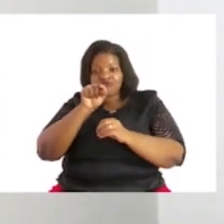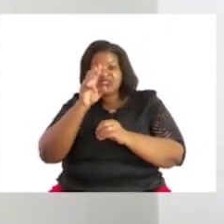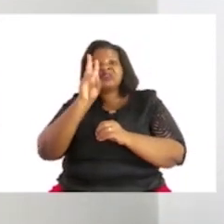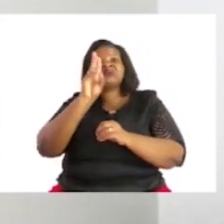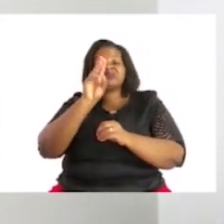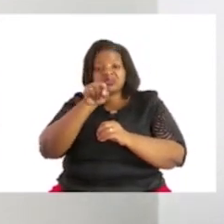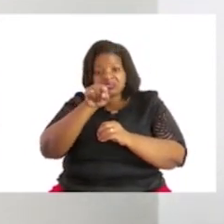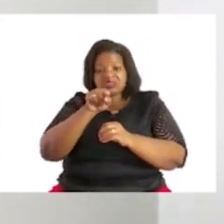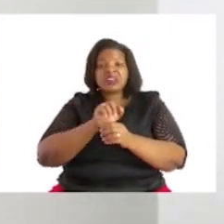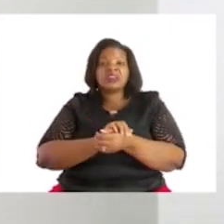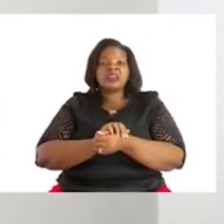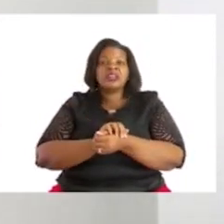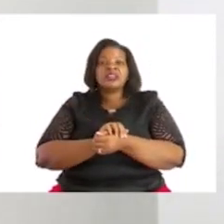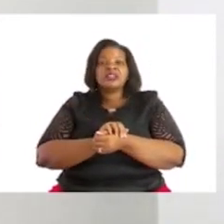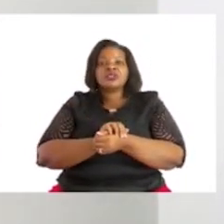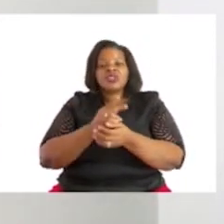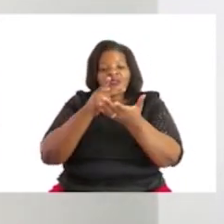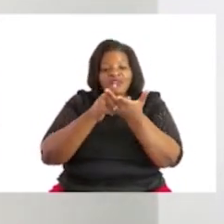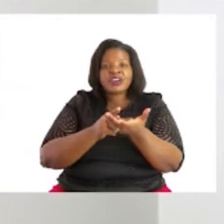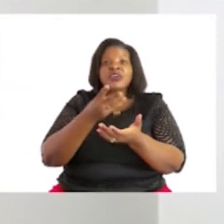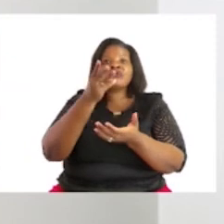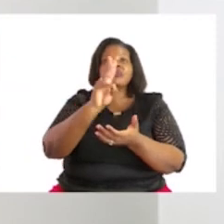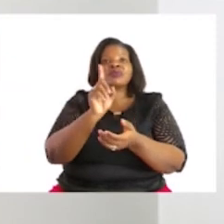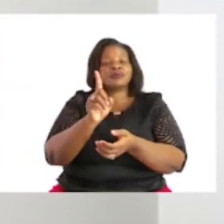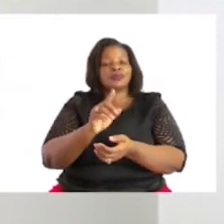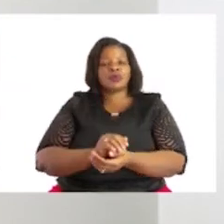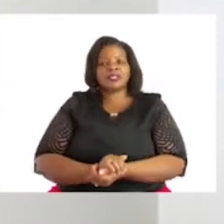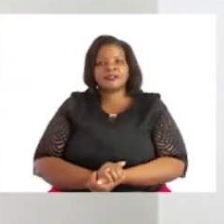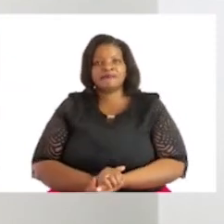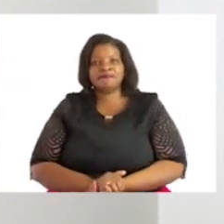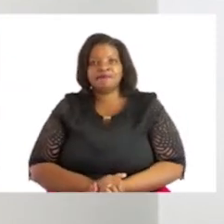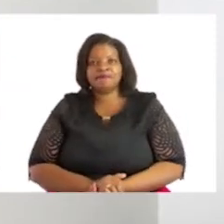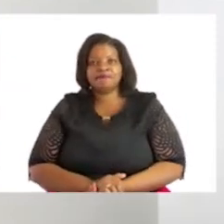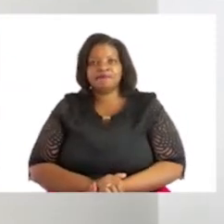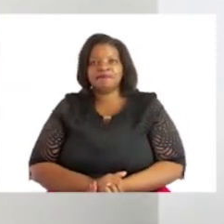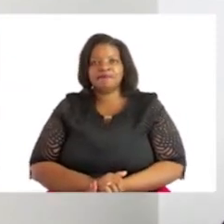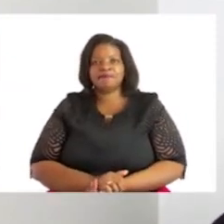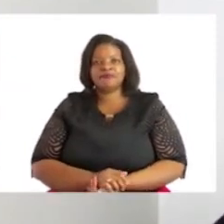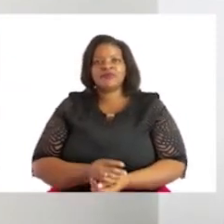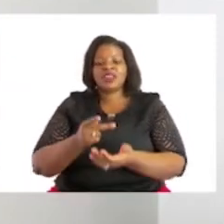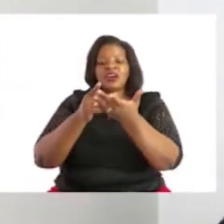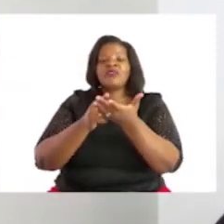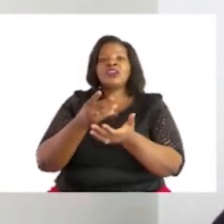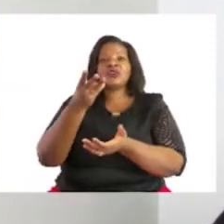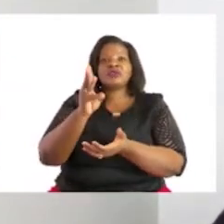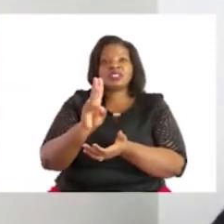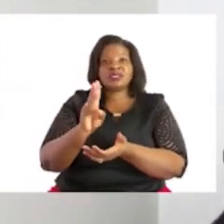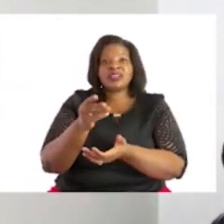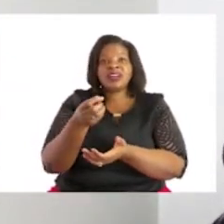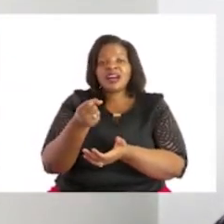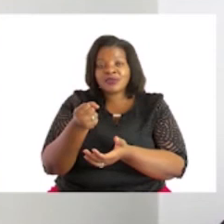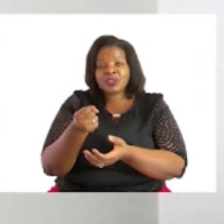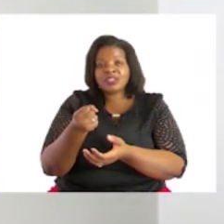What is the value of 6? The value of 6, we get the value in